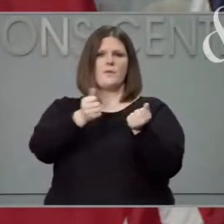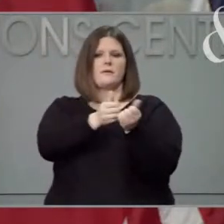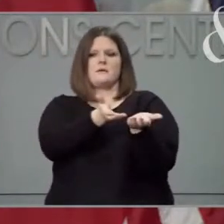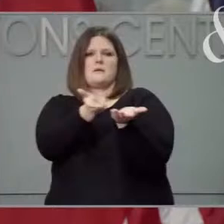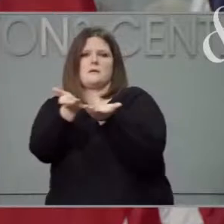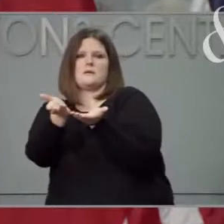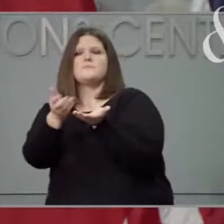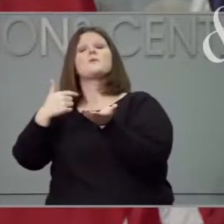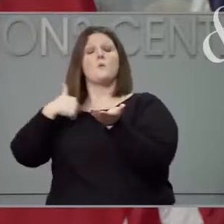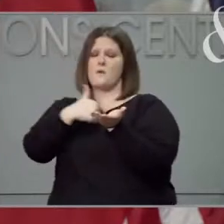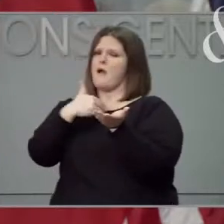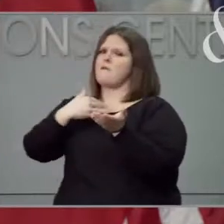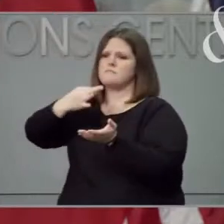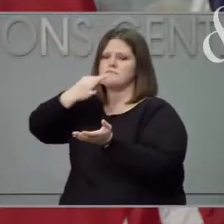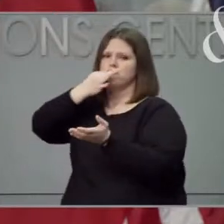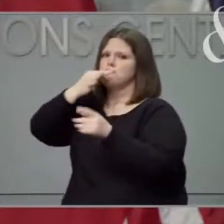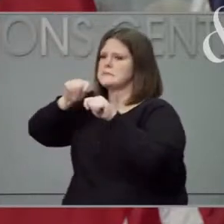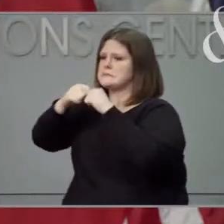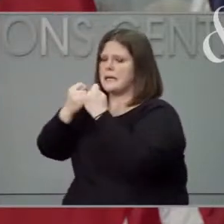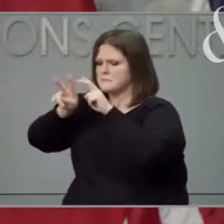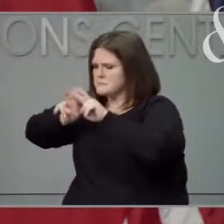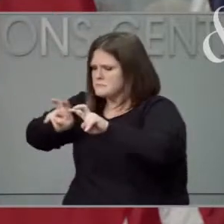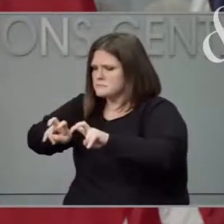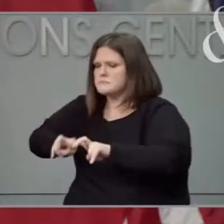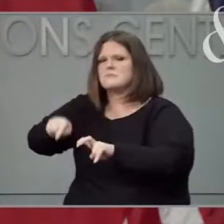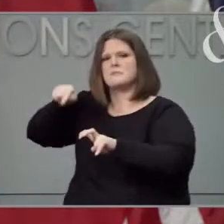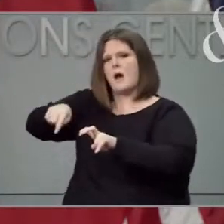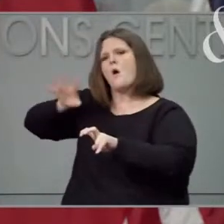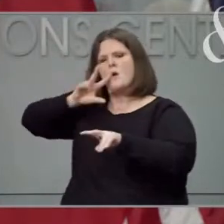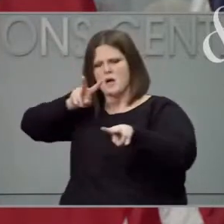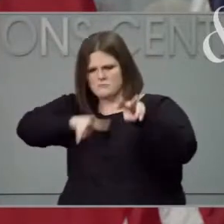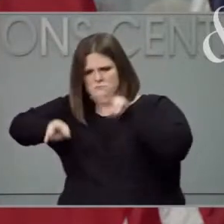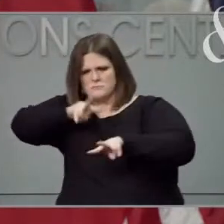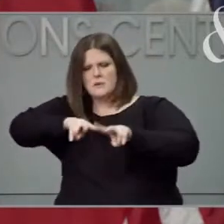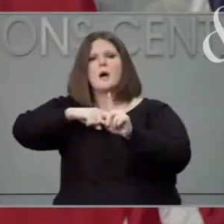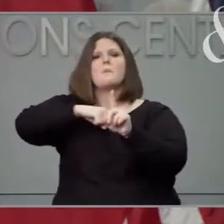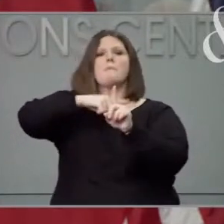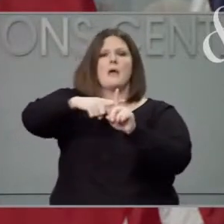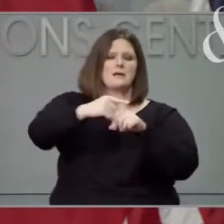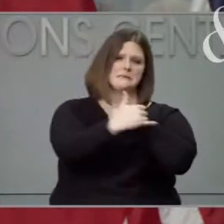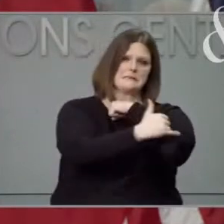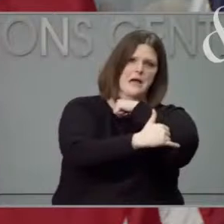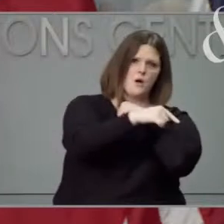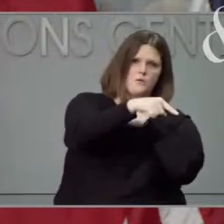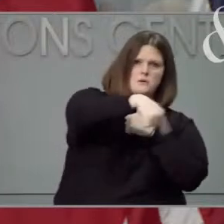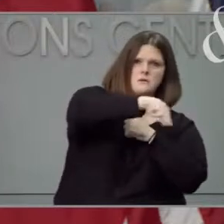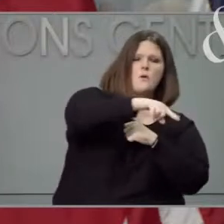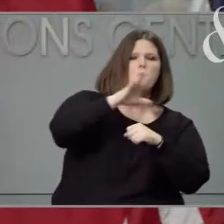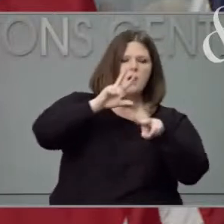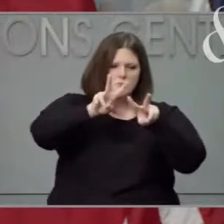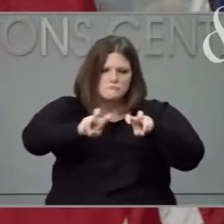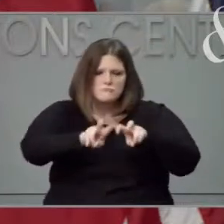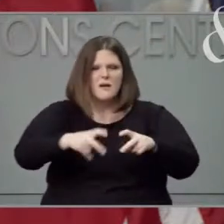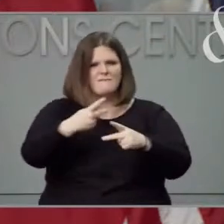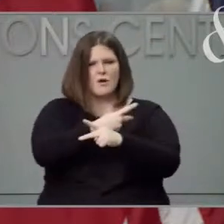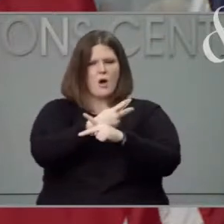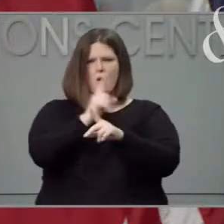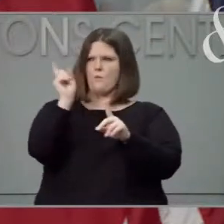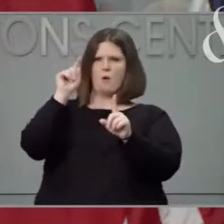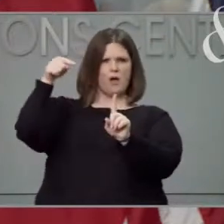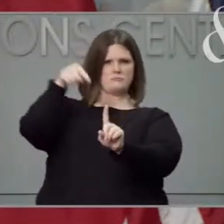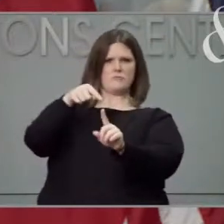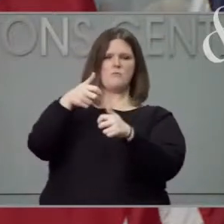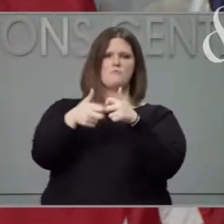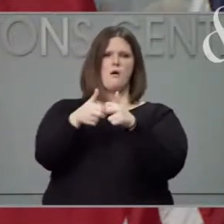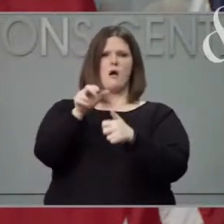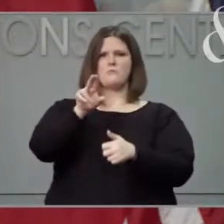with that research, as well as the work that the county boards of elections will do in order to determine if there's an issue here that